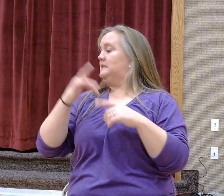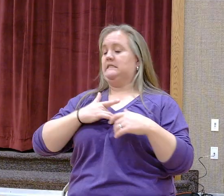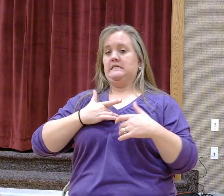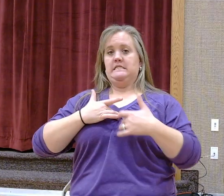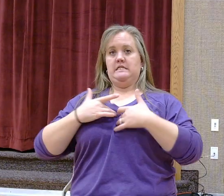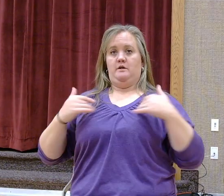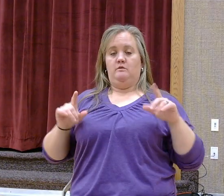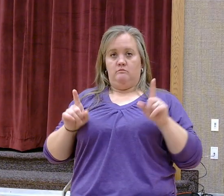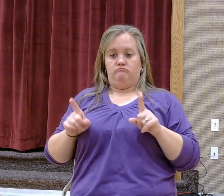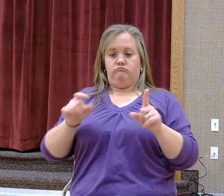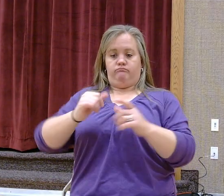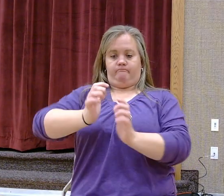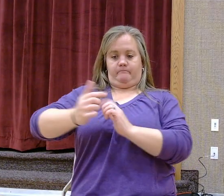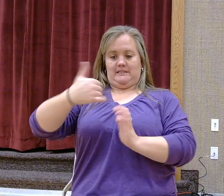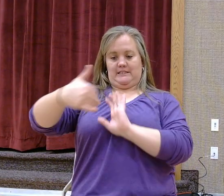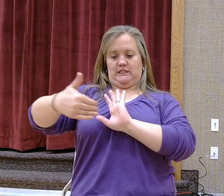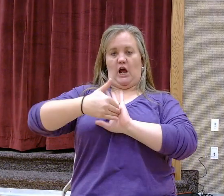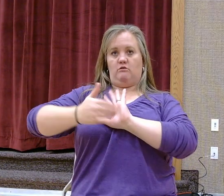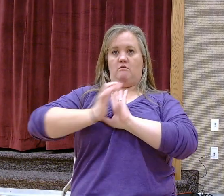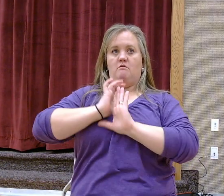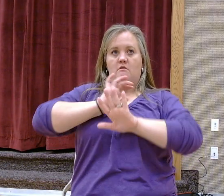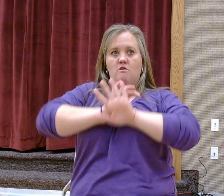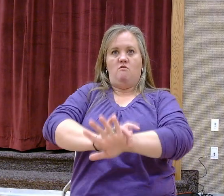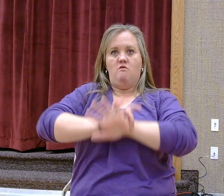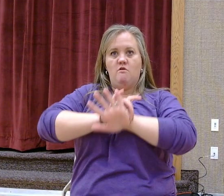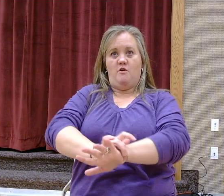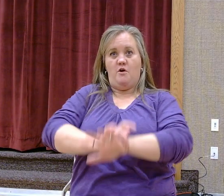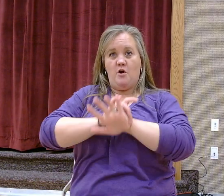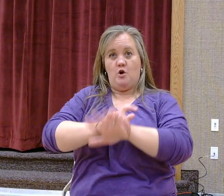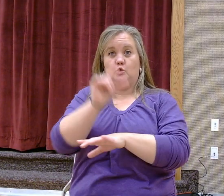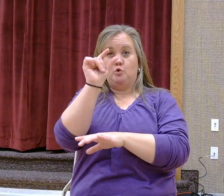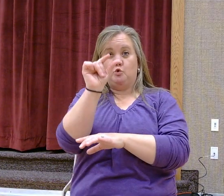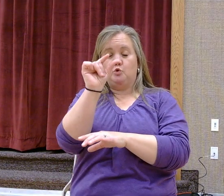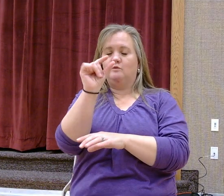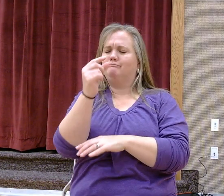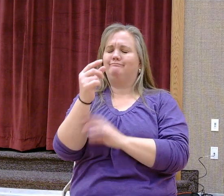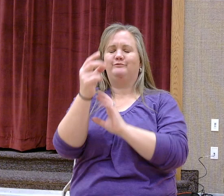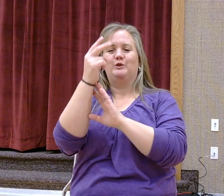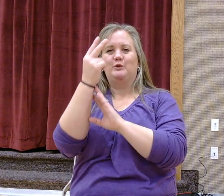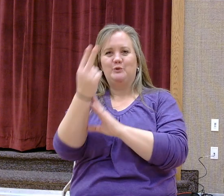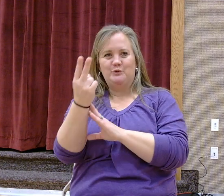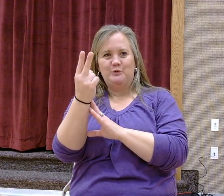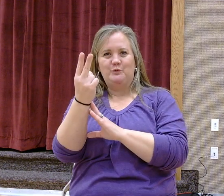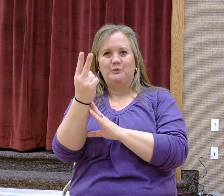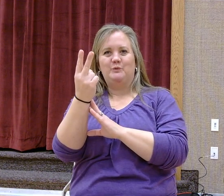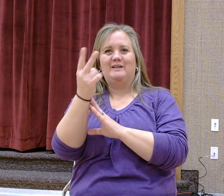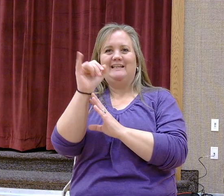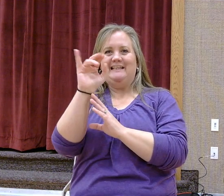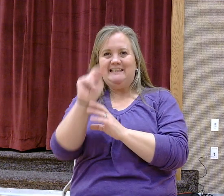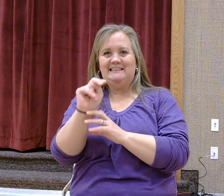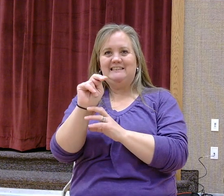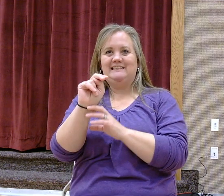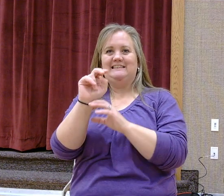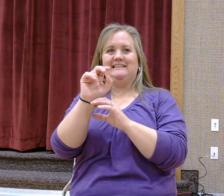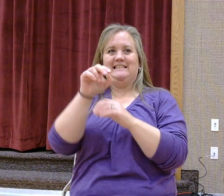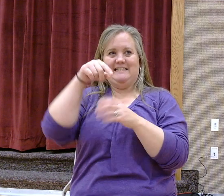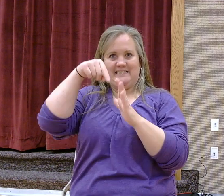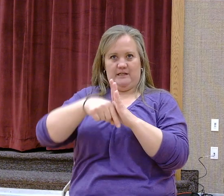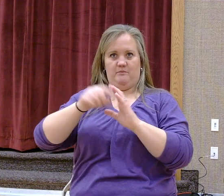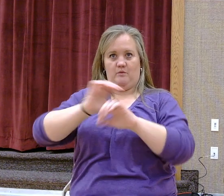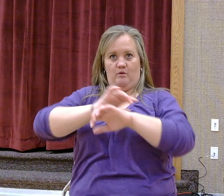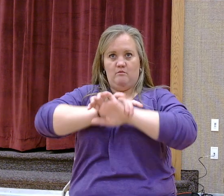between the nipples. Push hard and fast, 2 inches deep. And you want to do 100 to 120 beats per